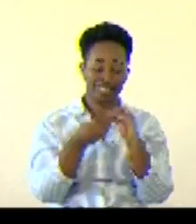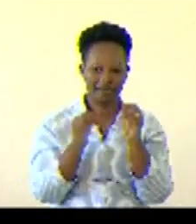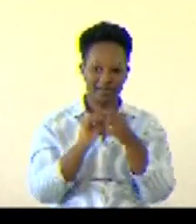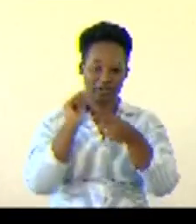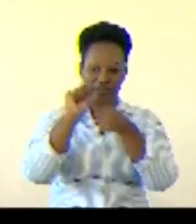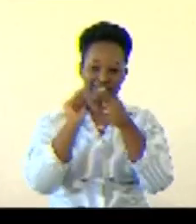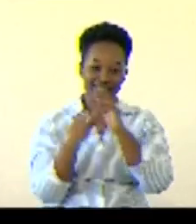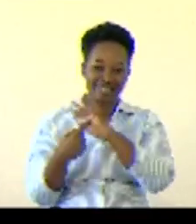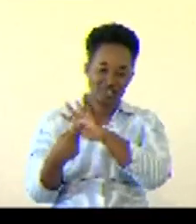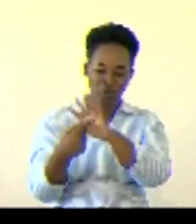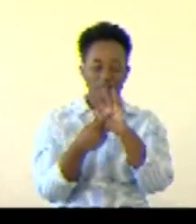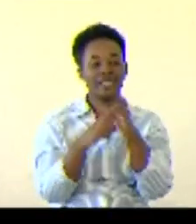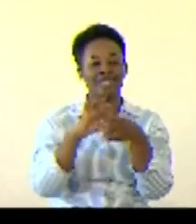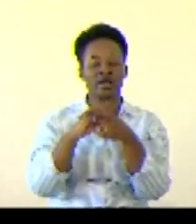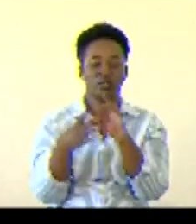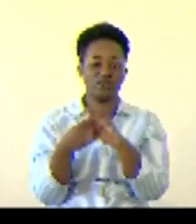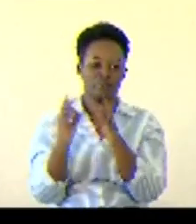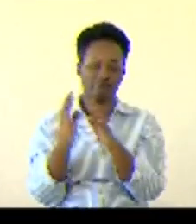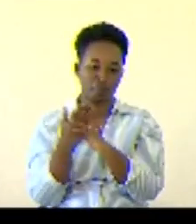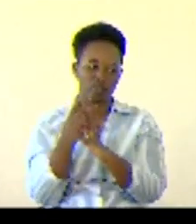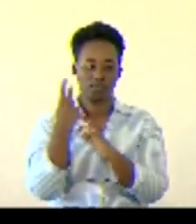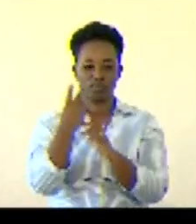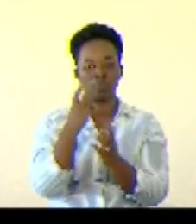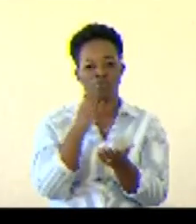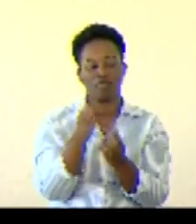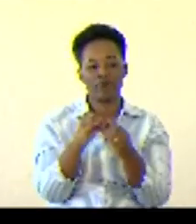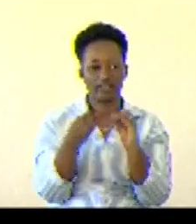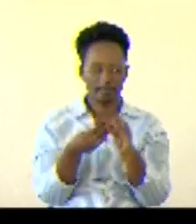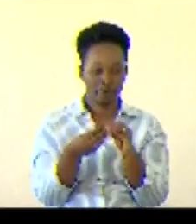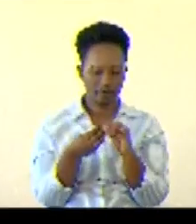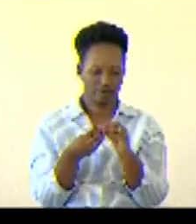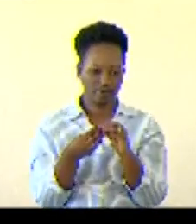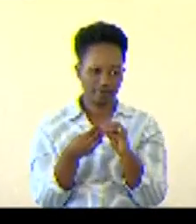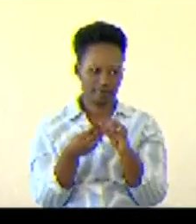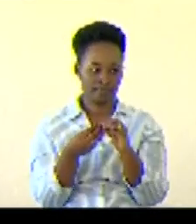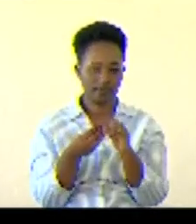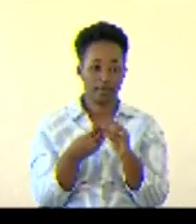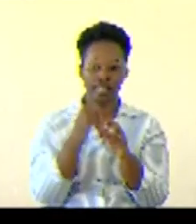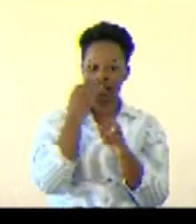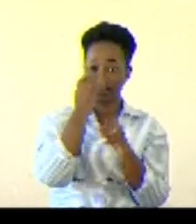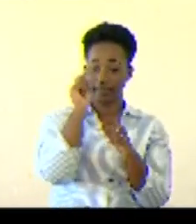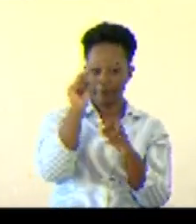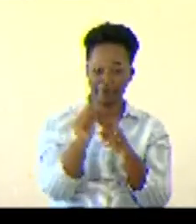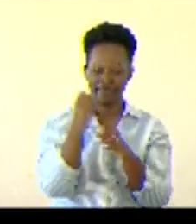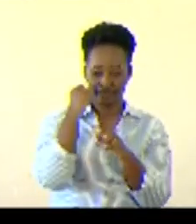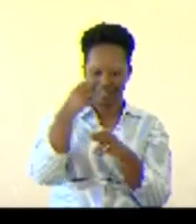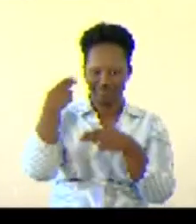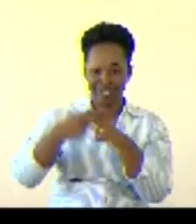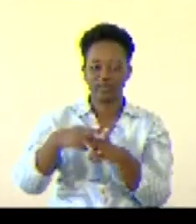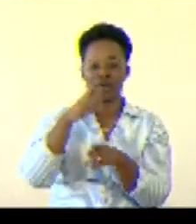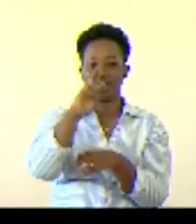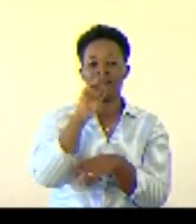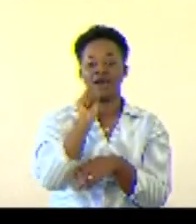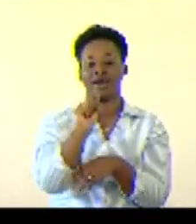So like this, 3 out of 5 can also be expressed as 3 to 5. This is a ratio. So we are going to